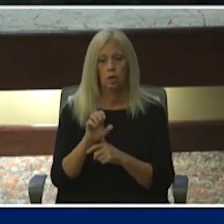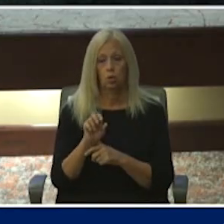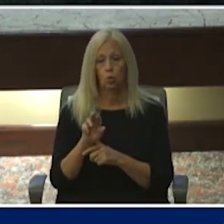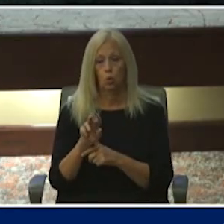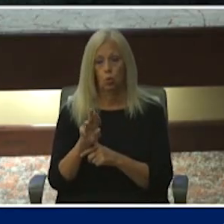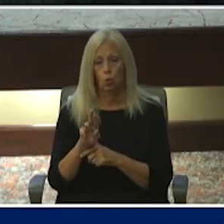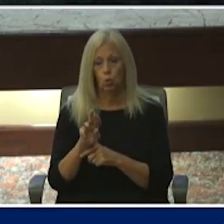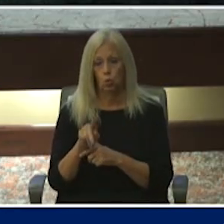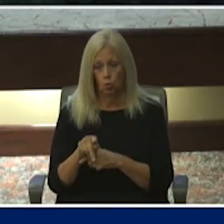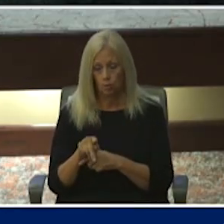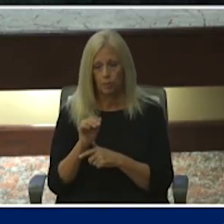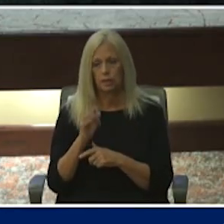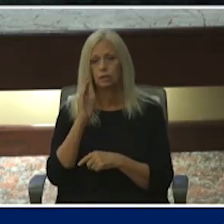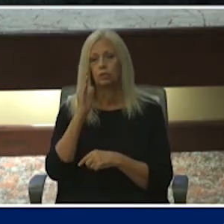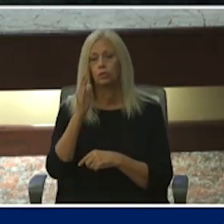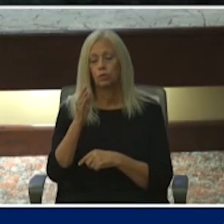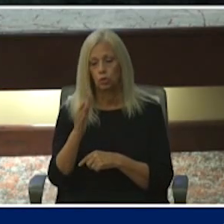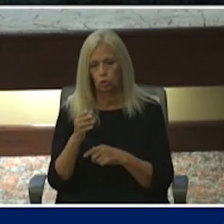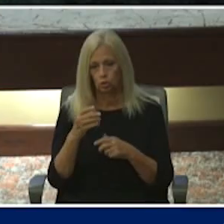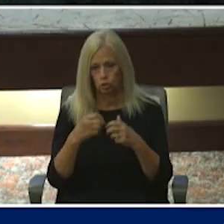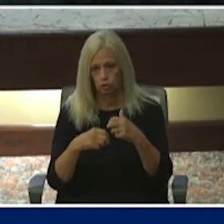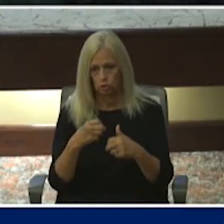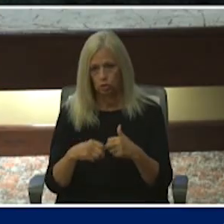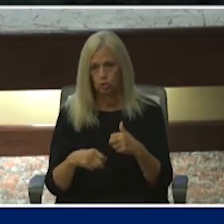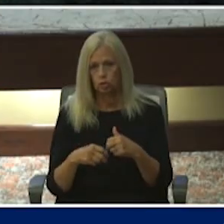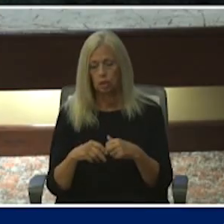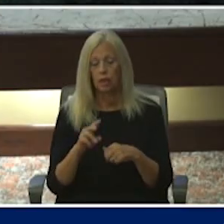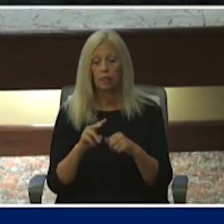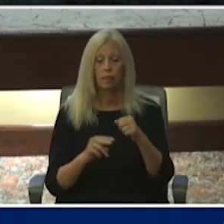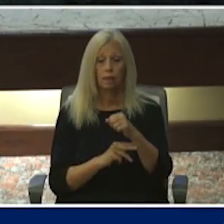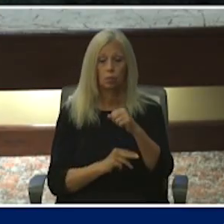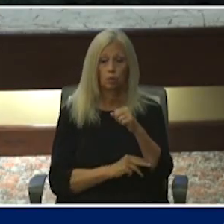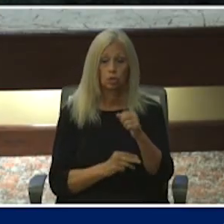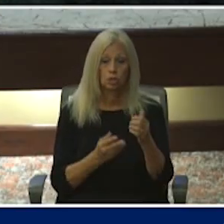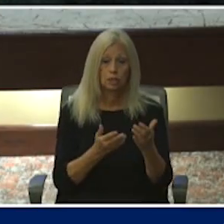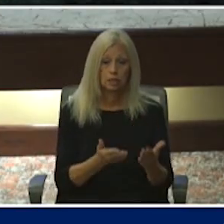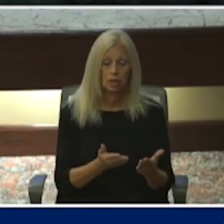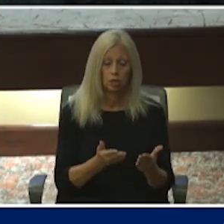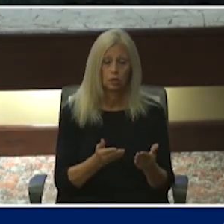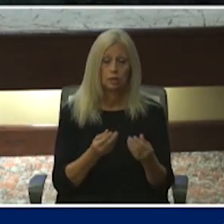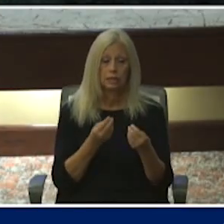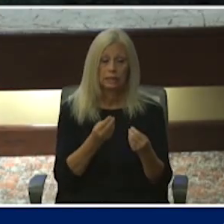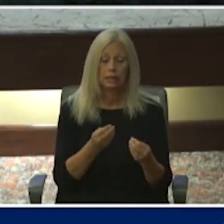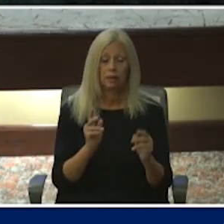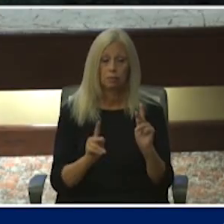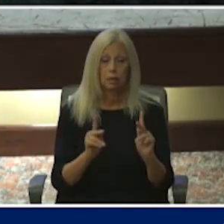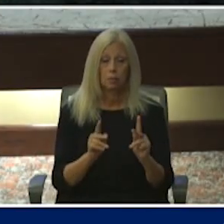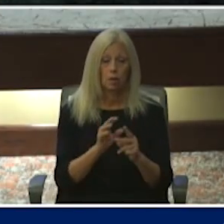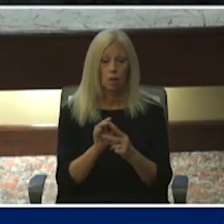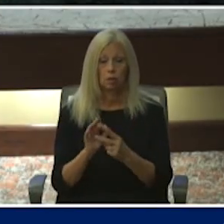that's a separate future issue. But the bridge is there just to give people an opportunity to get out of the water.